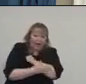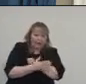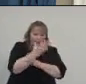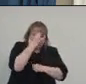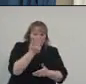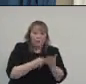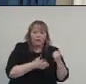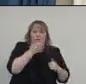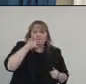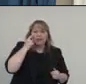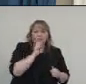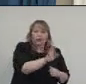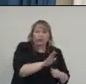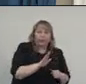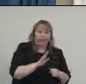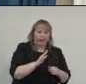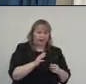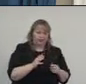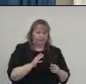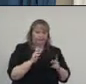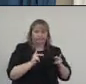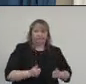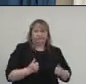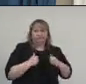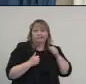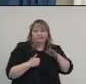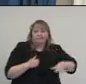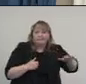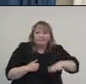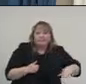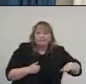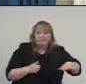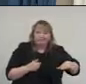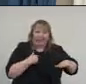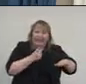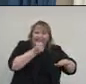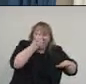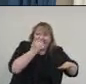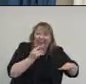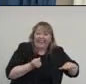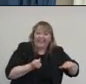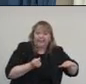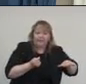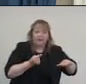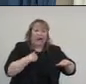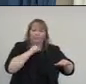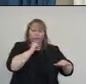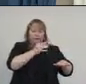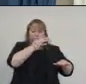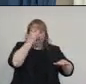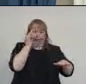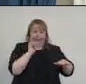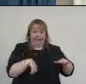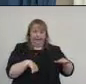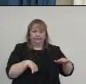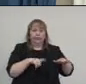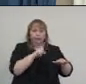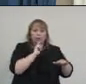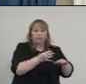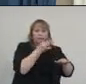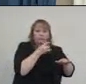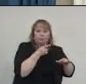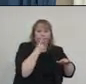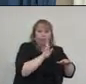residents and what their business and residents need and how they operate. I have not and will not forget that. And now